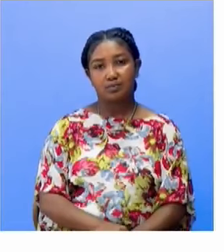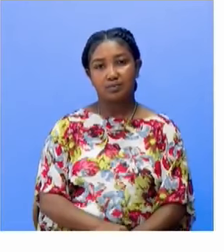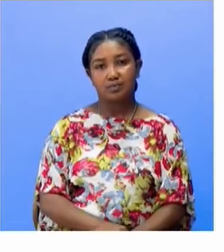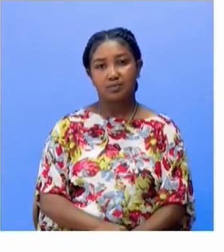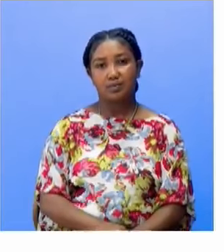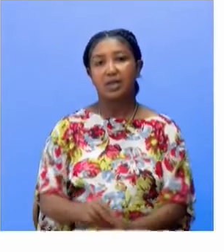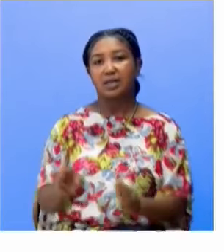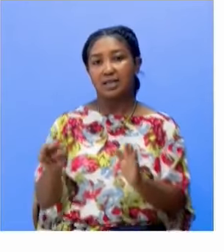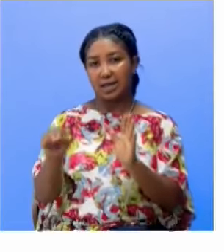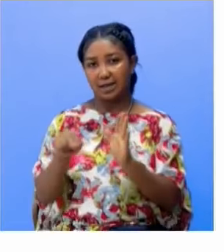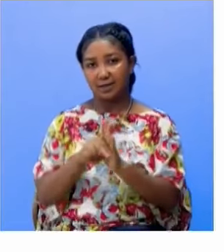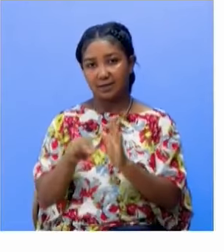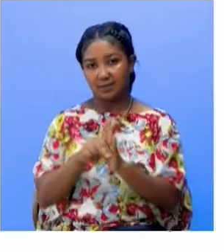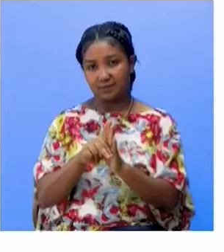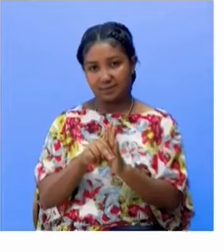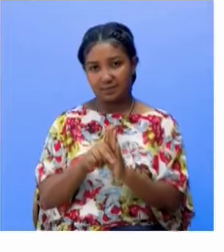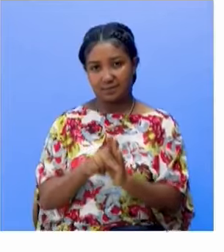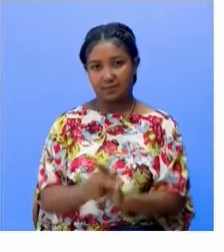negative